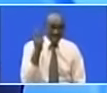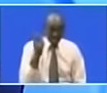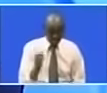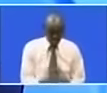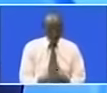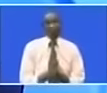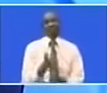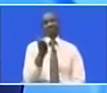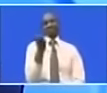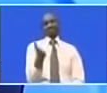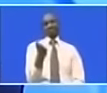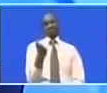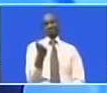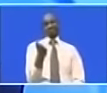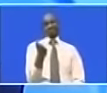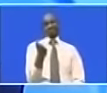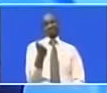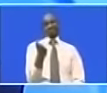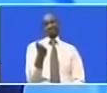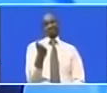moment. Here in Kenya, authorities are saying